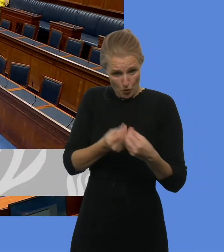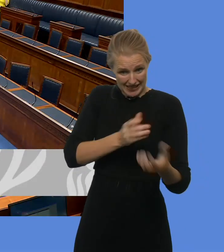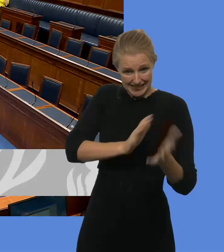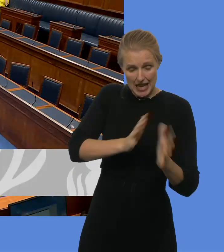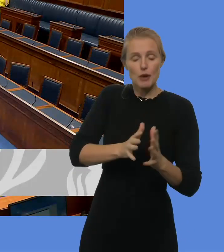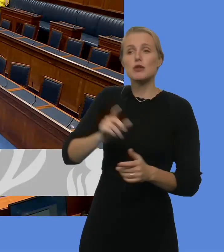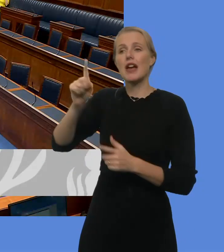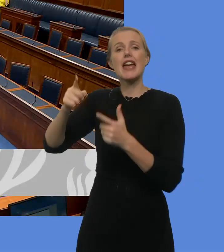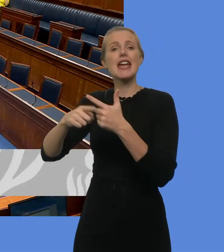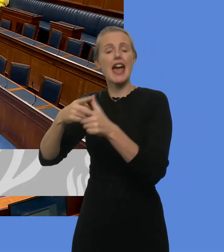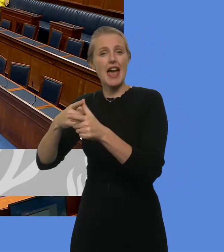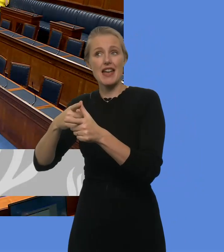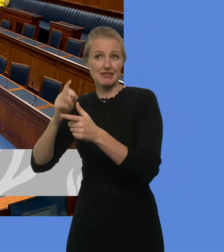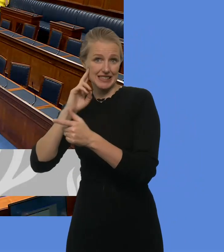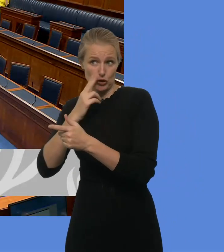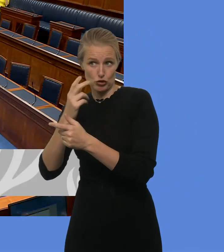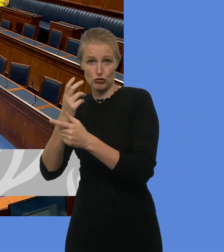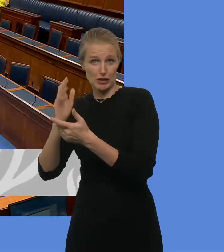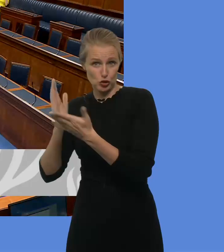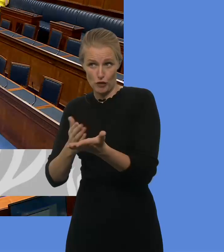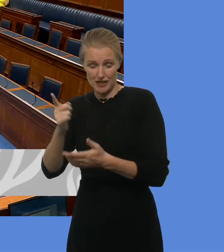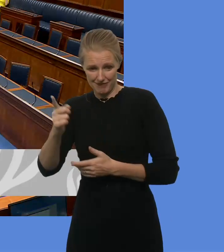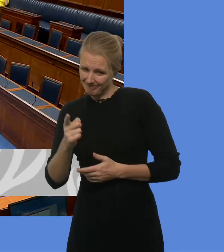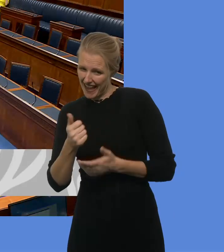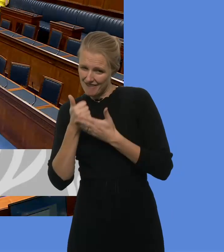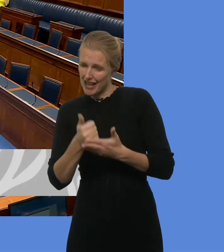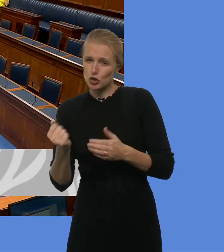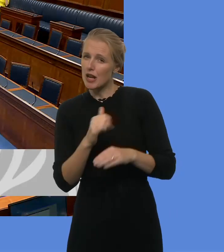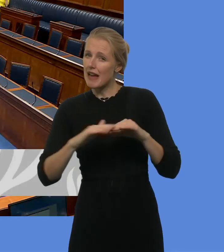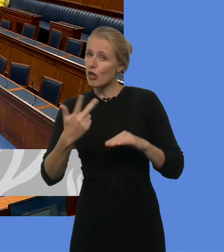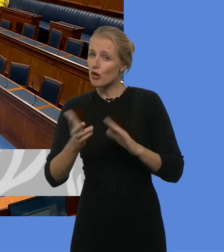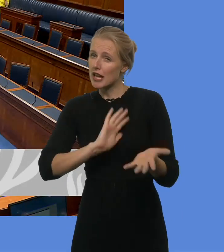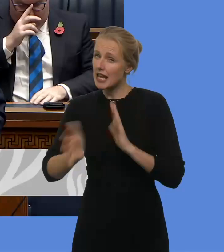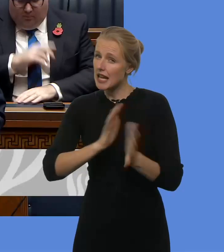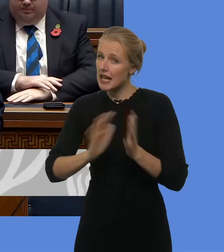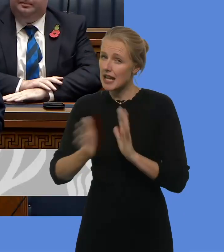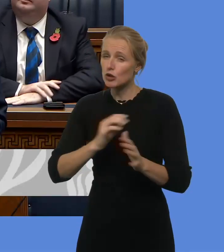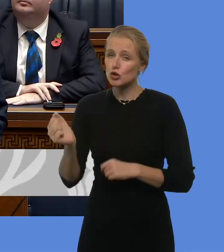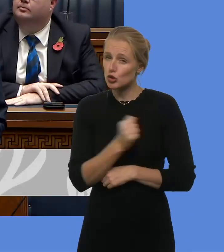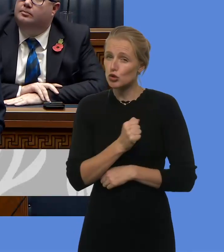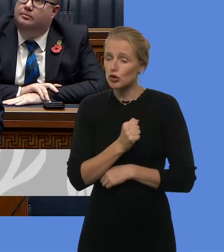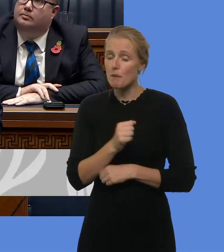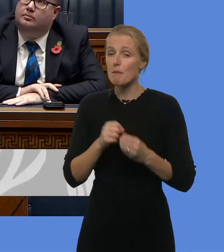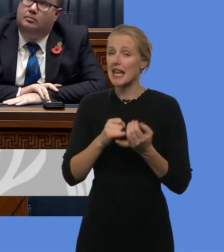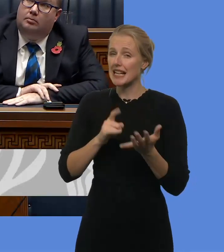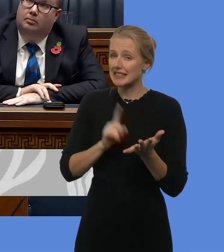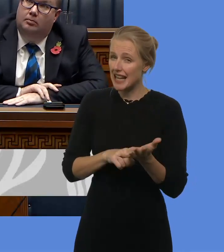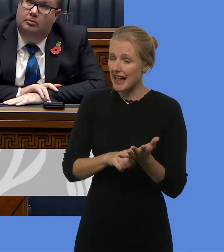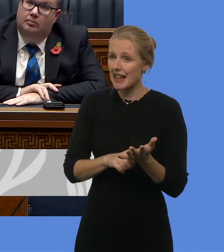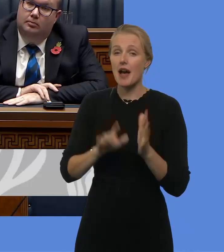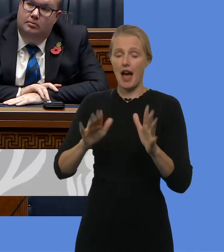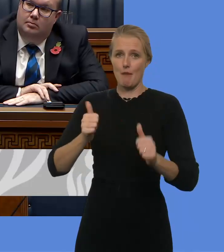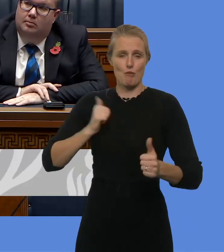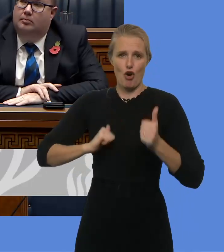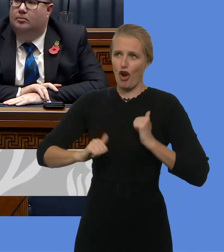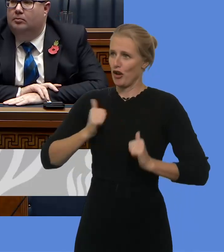sensory service advises that those assistants should have at least level 3 in British Sign Language. Now, whilst I am proud to speak today about the excellent